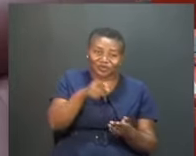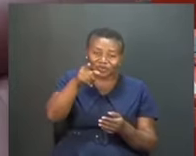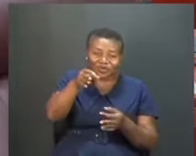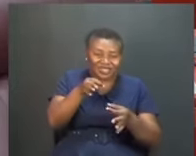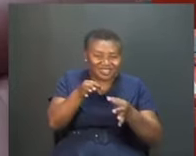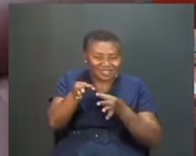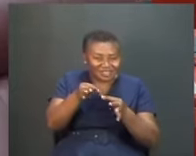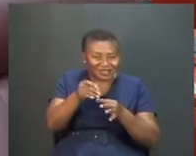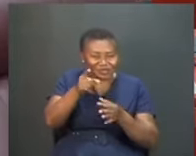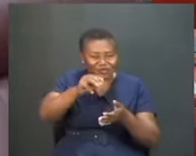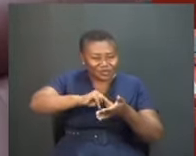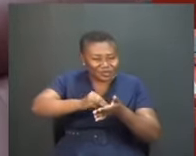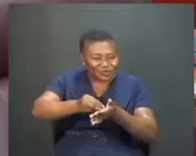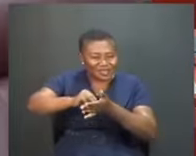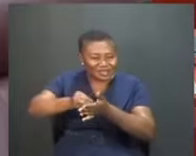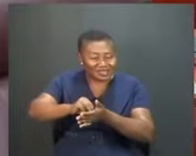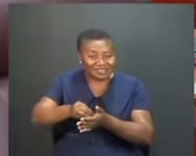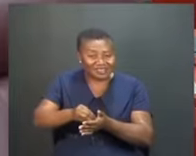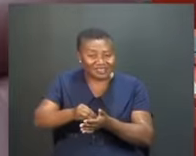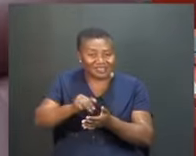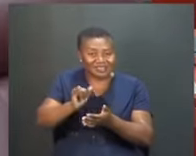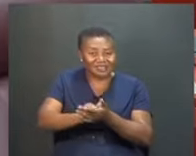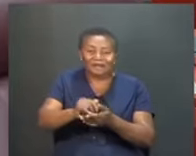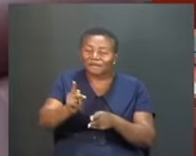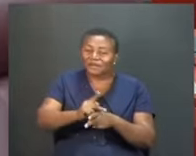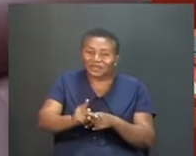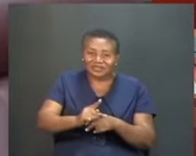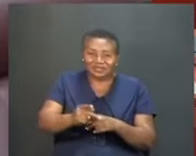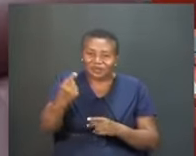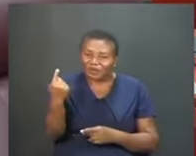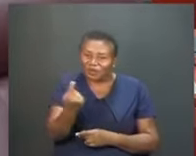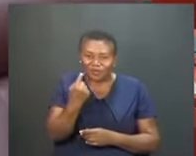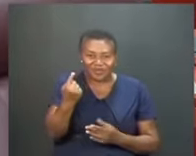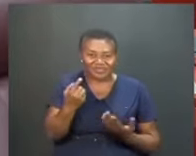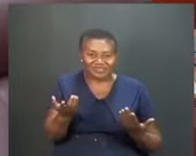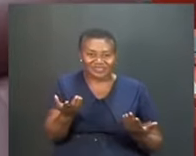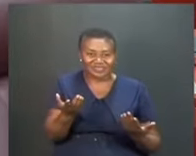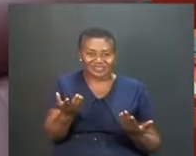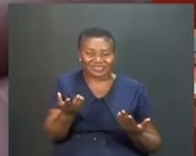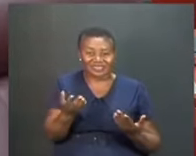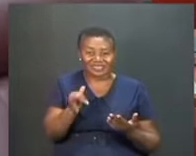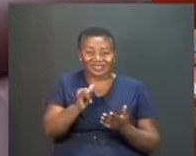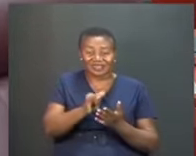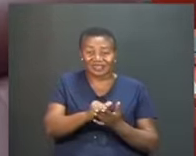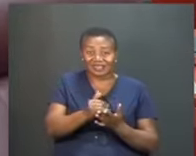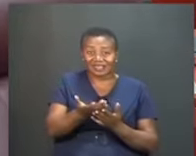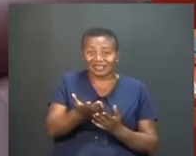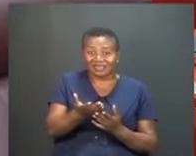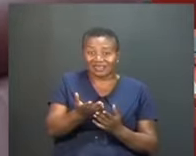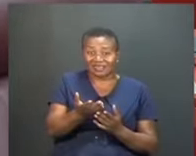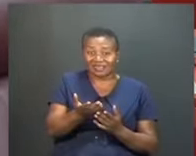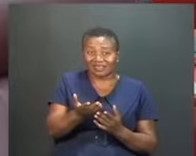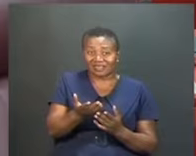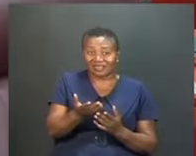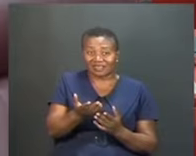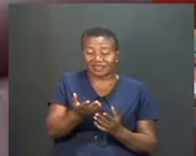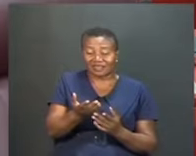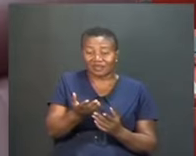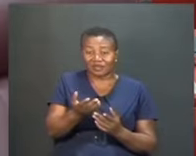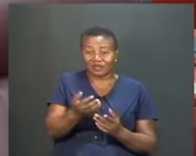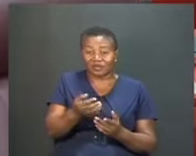rules. Yes. As we the practice has always been that application is